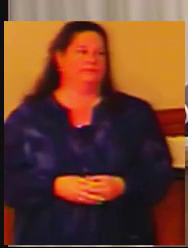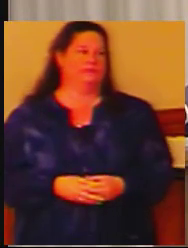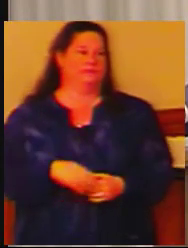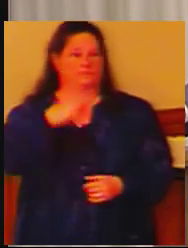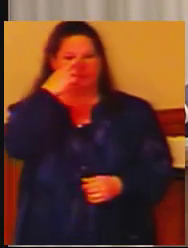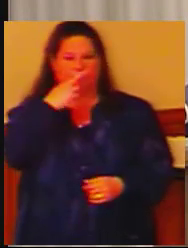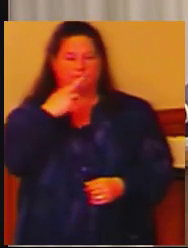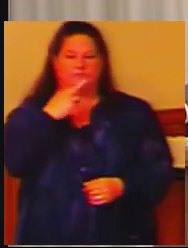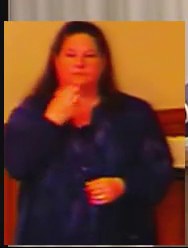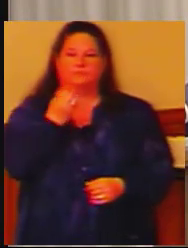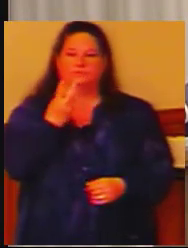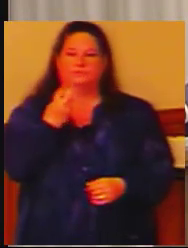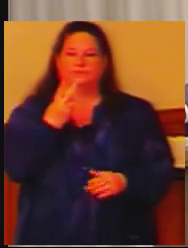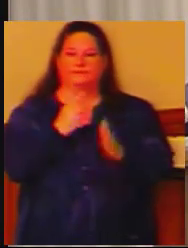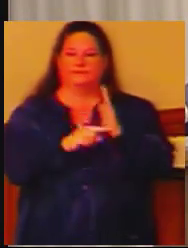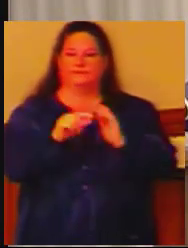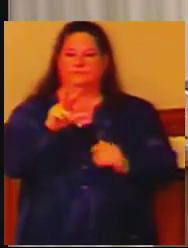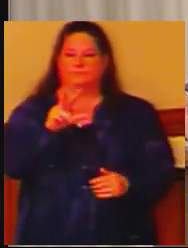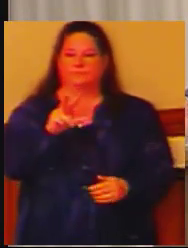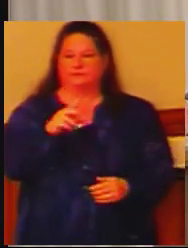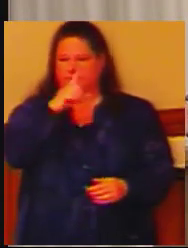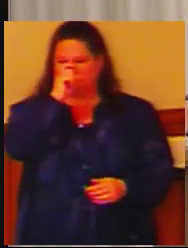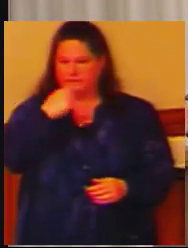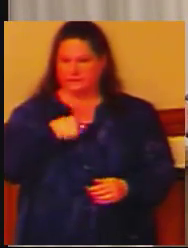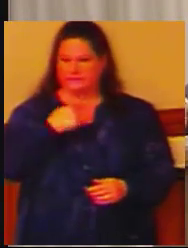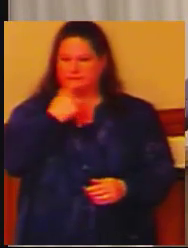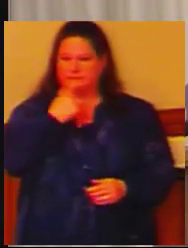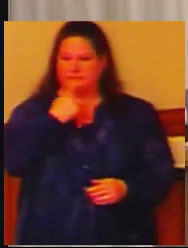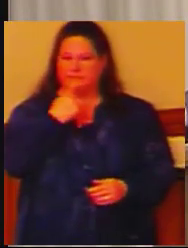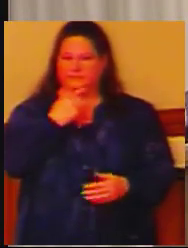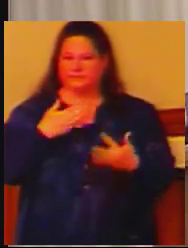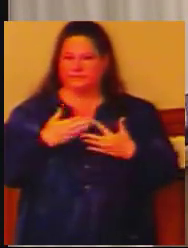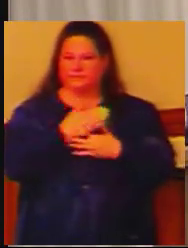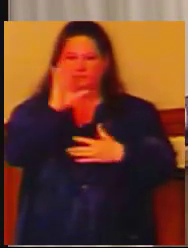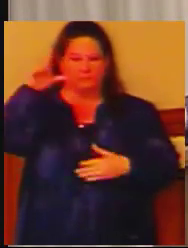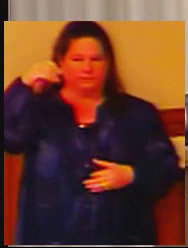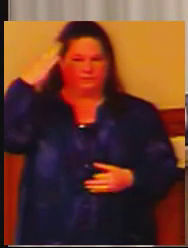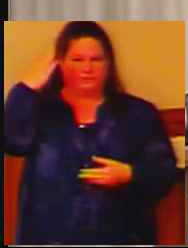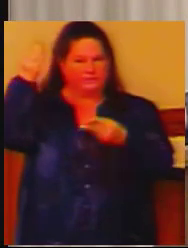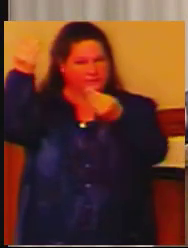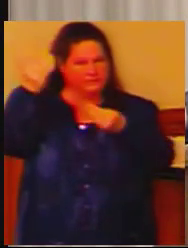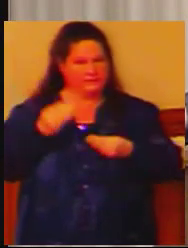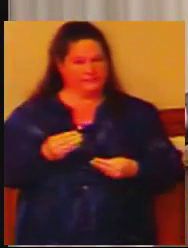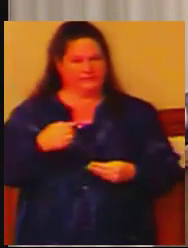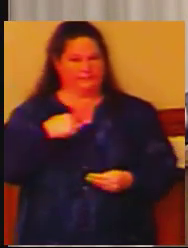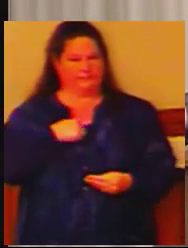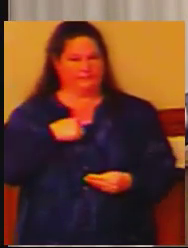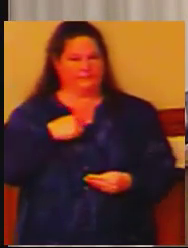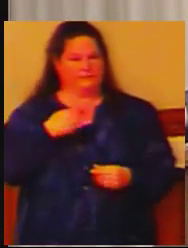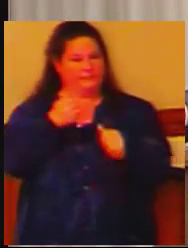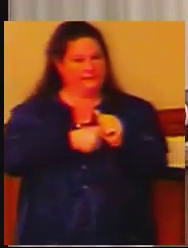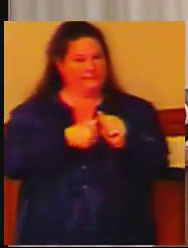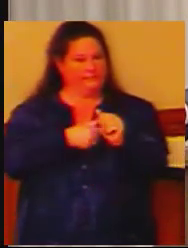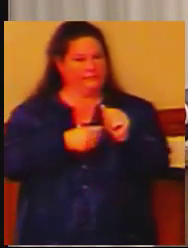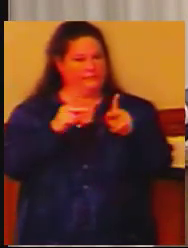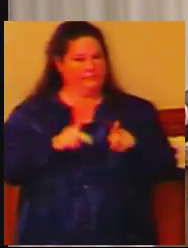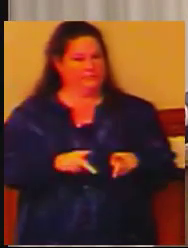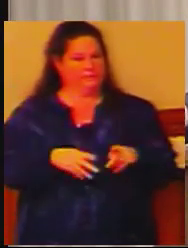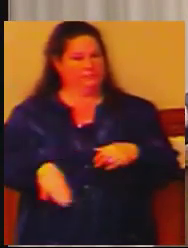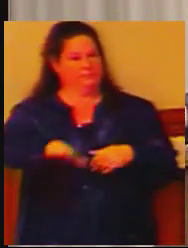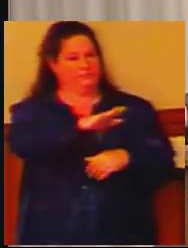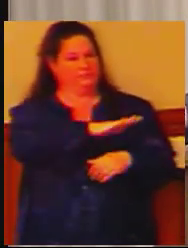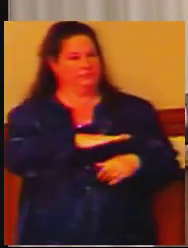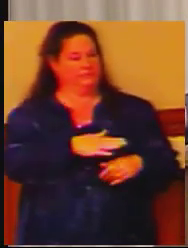Romans 12:3, for I say, through the grace given unto me, to every man that is among